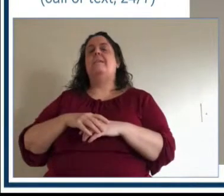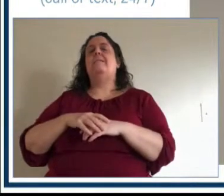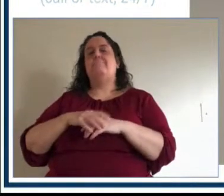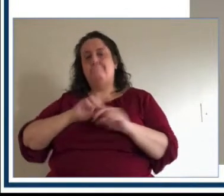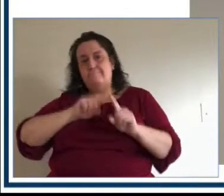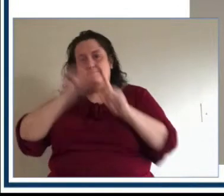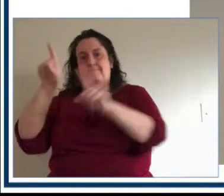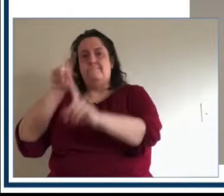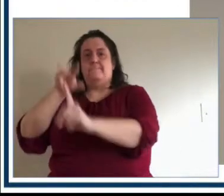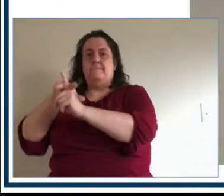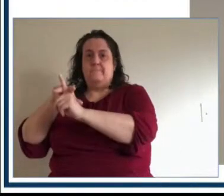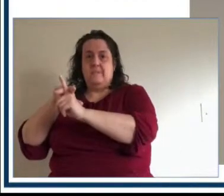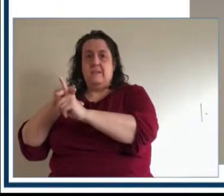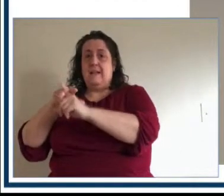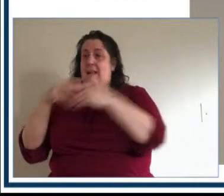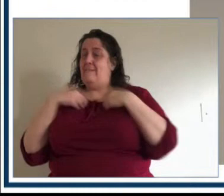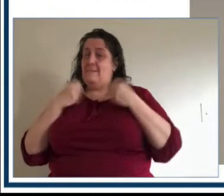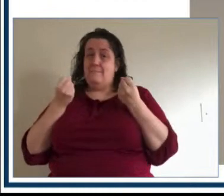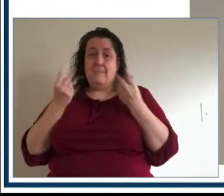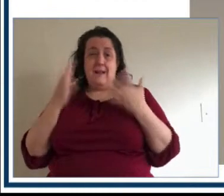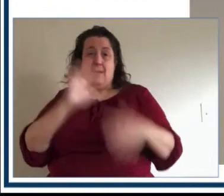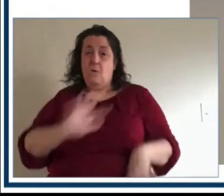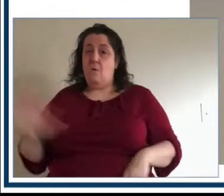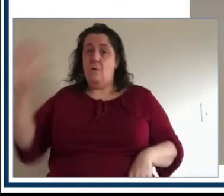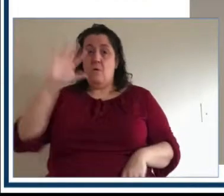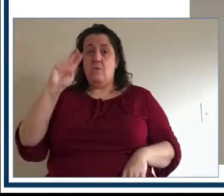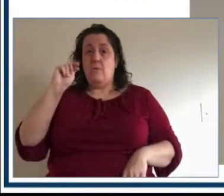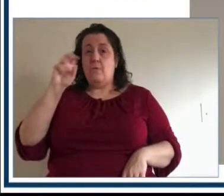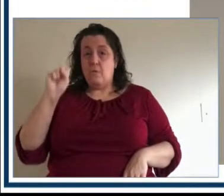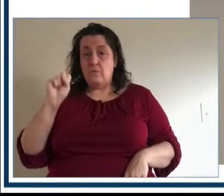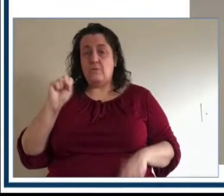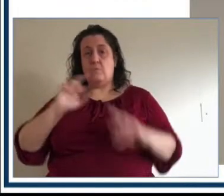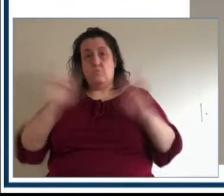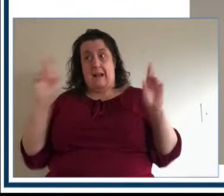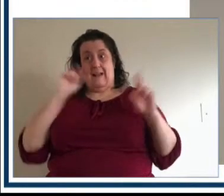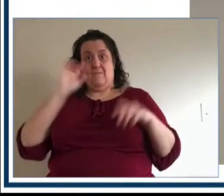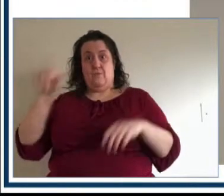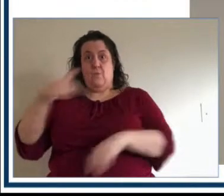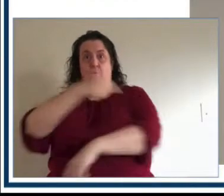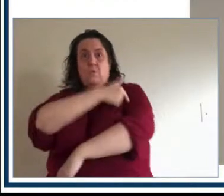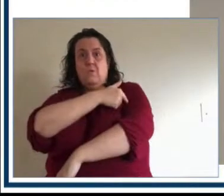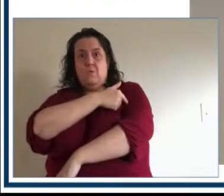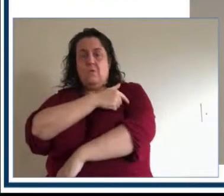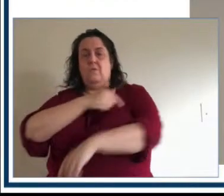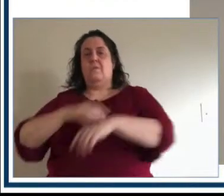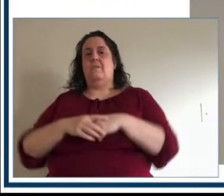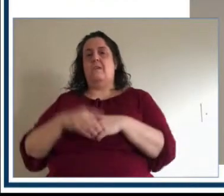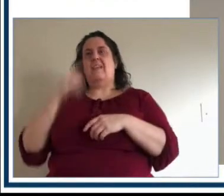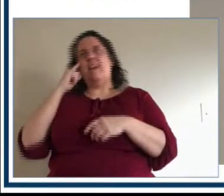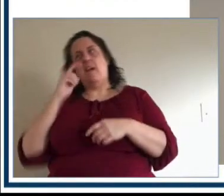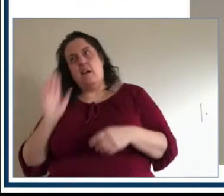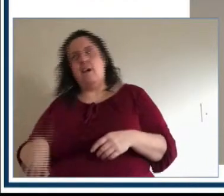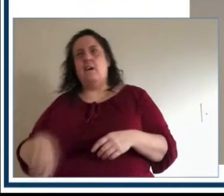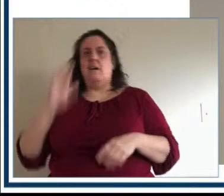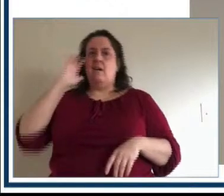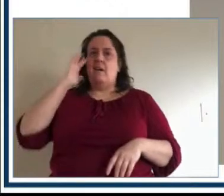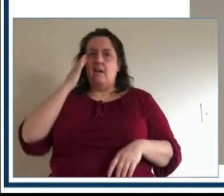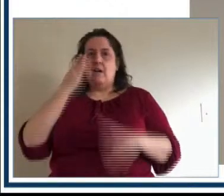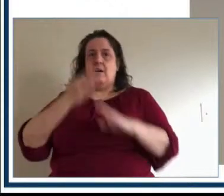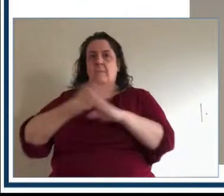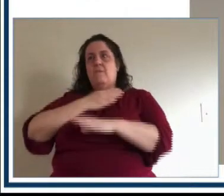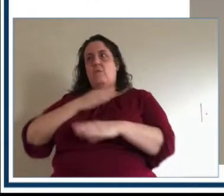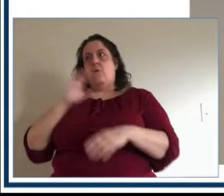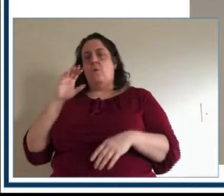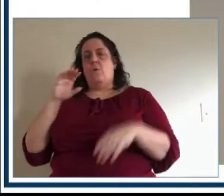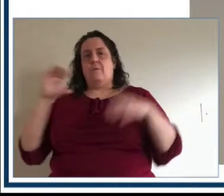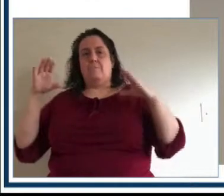this age group across the province. And while it might be inconvenient to do it before the holidays, it will be much more inconvenient if your child